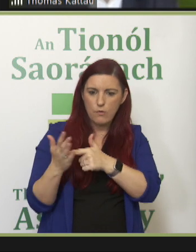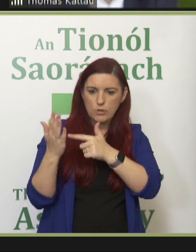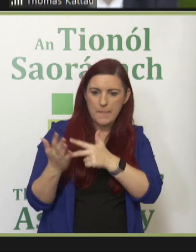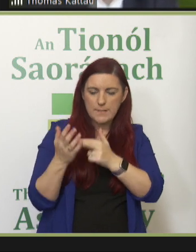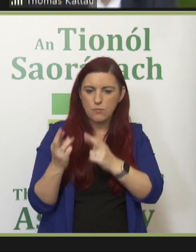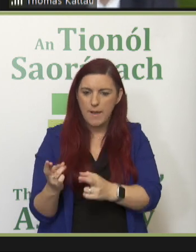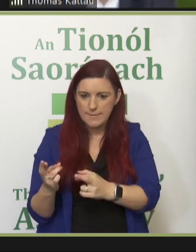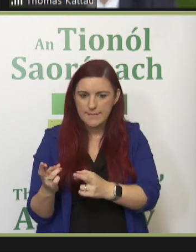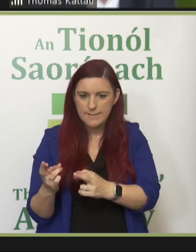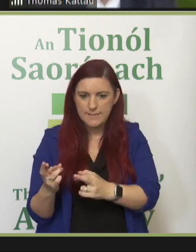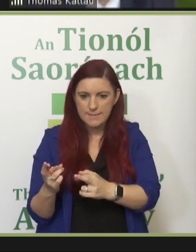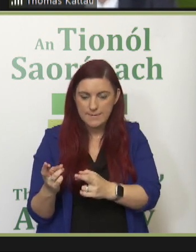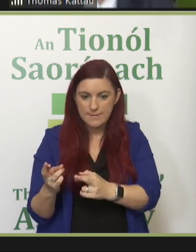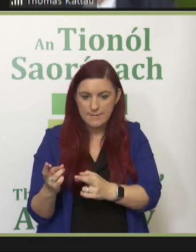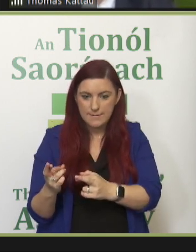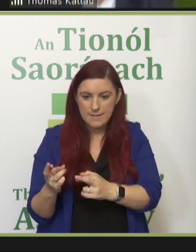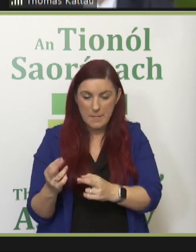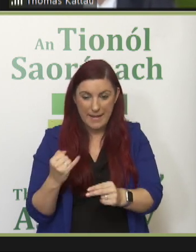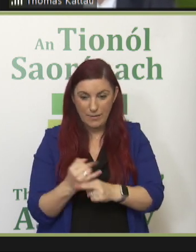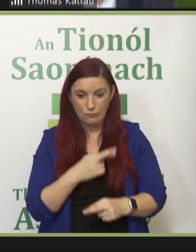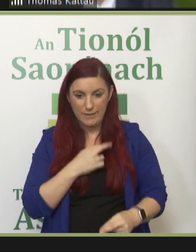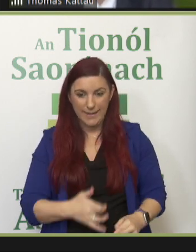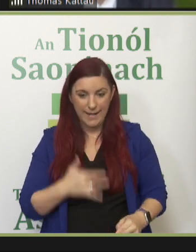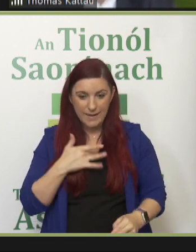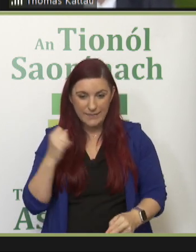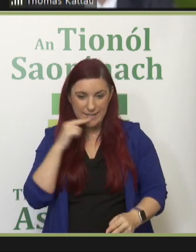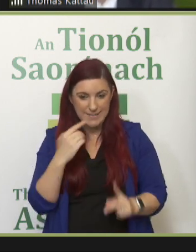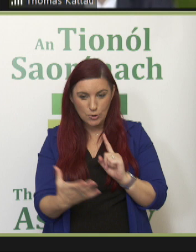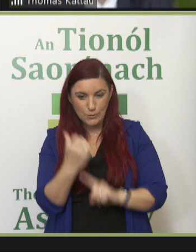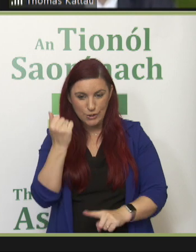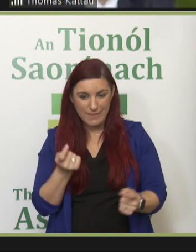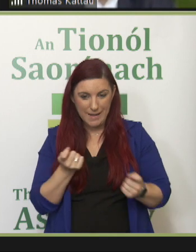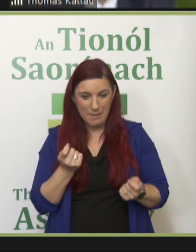in practice, that is not always easy to handle.